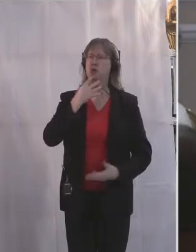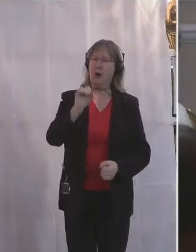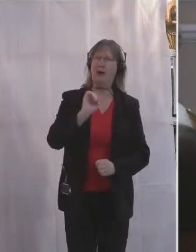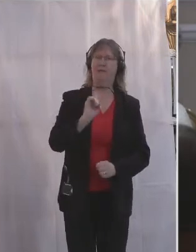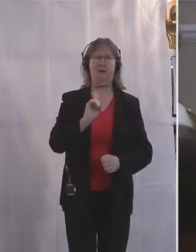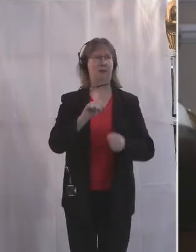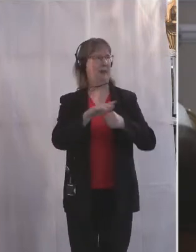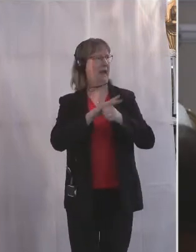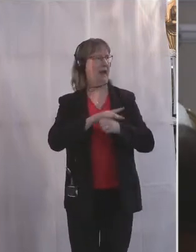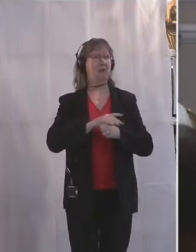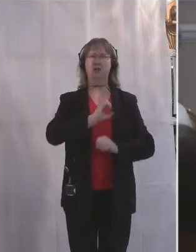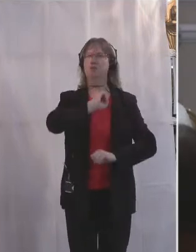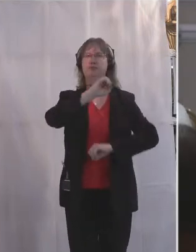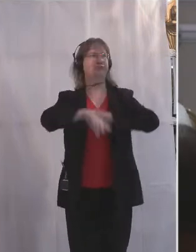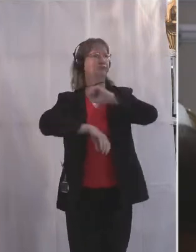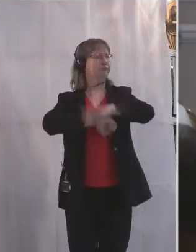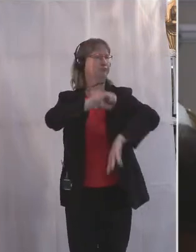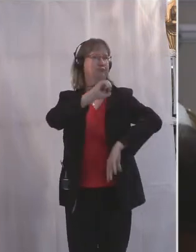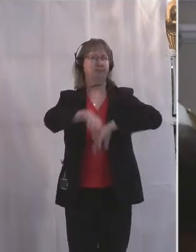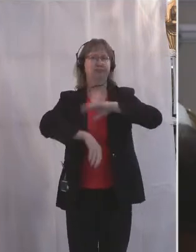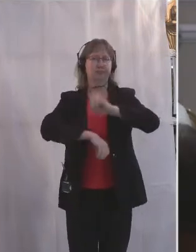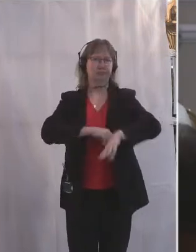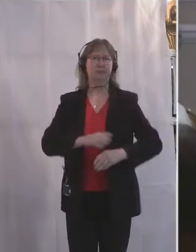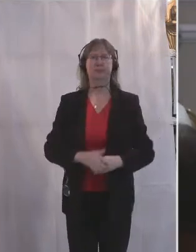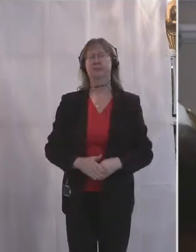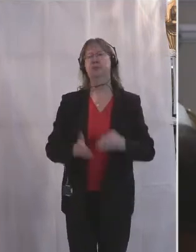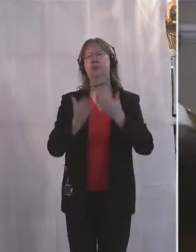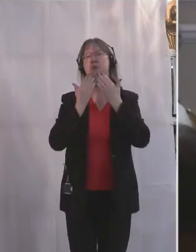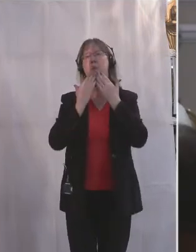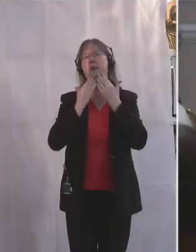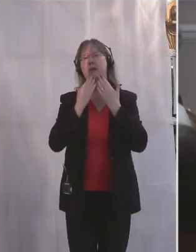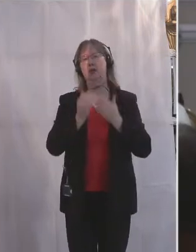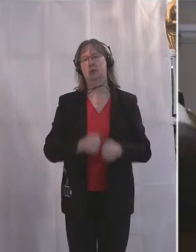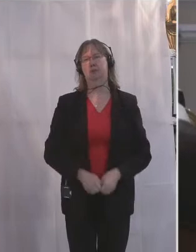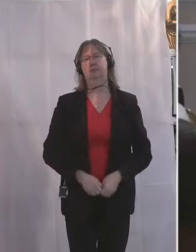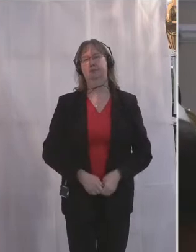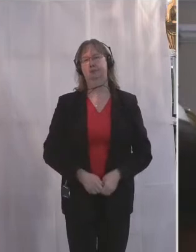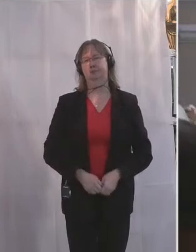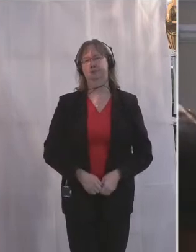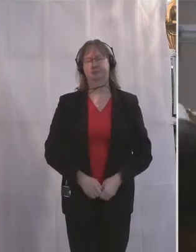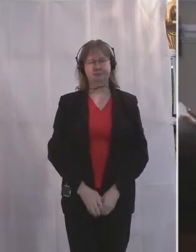the community that we'd like to build together to do this. So thank you very much, and I wish you a good day ahead.